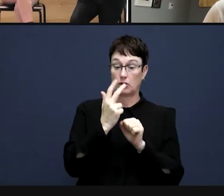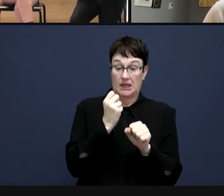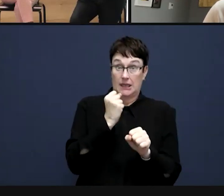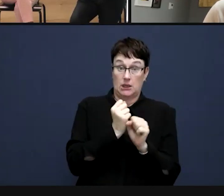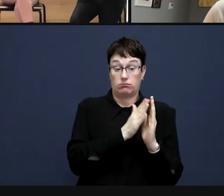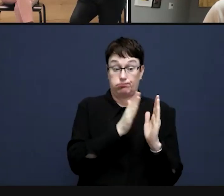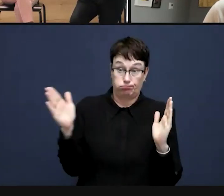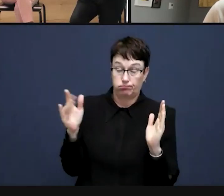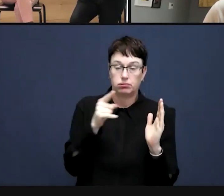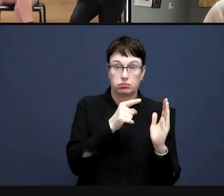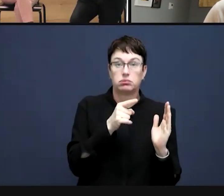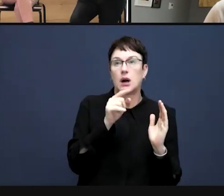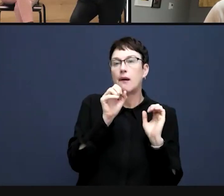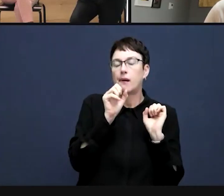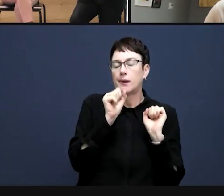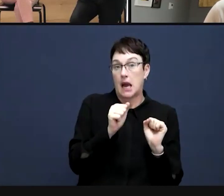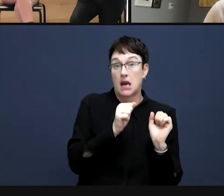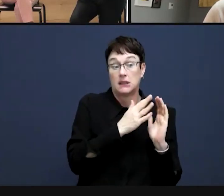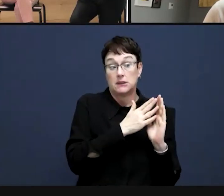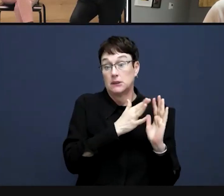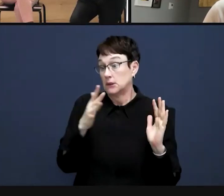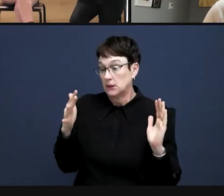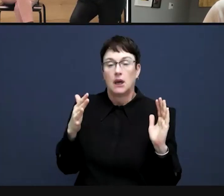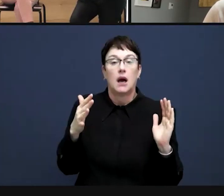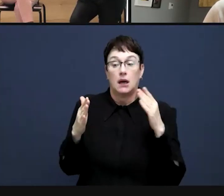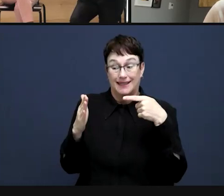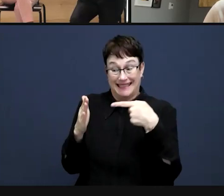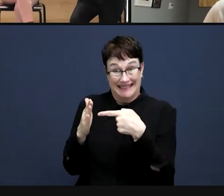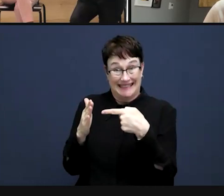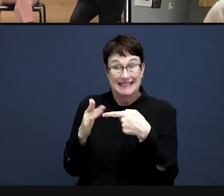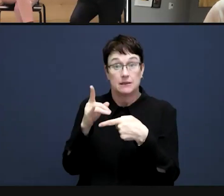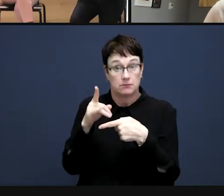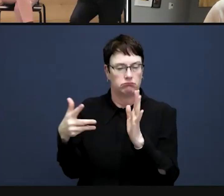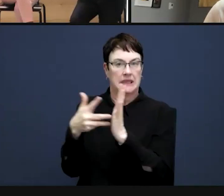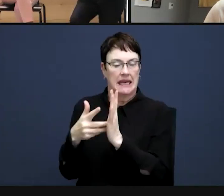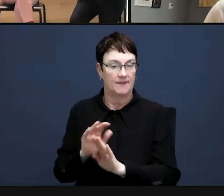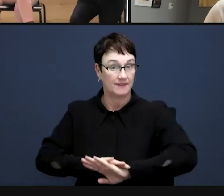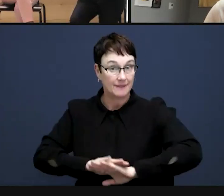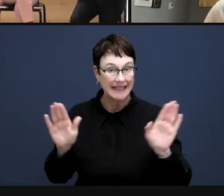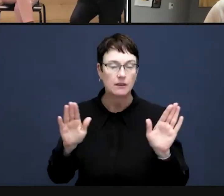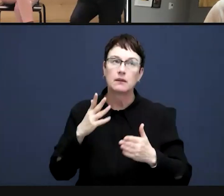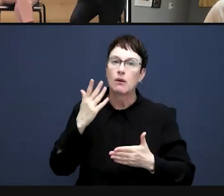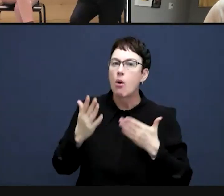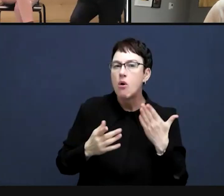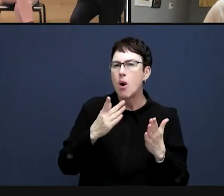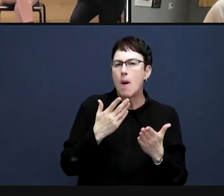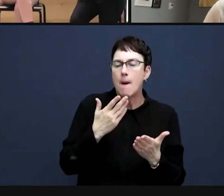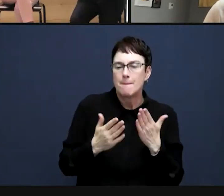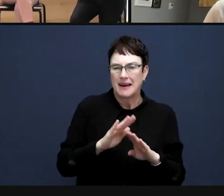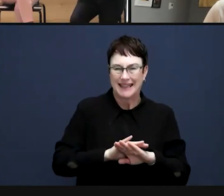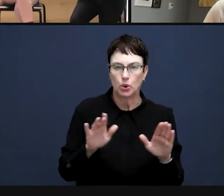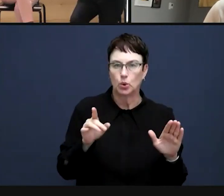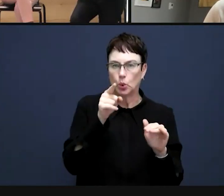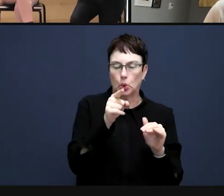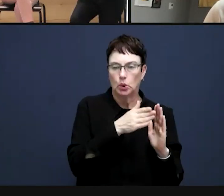collect the credits within these 3 years, and like in knowledge sharing and participation in different